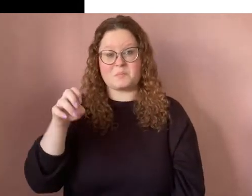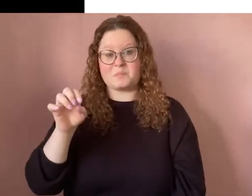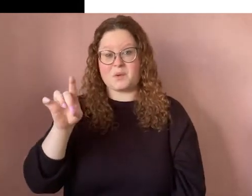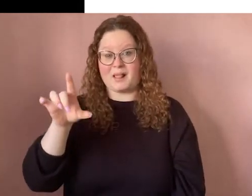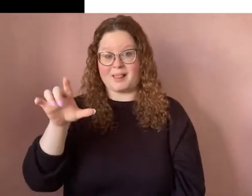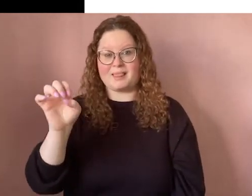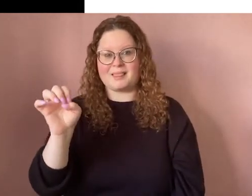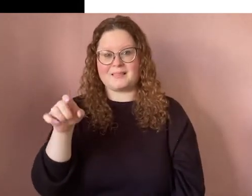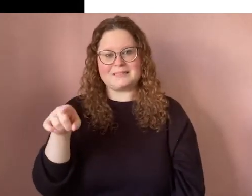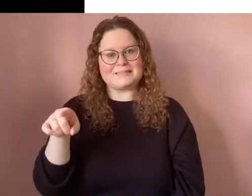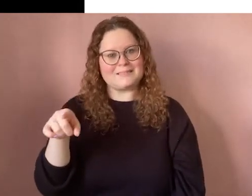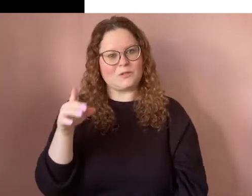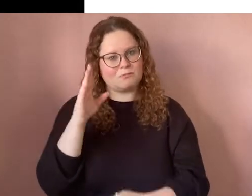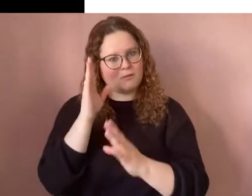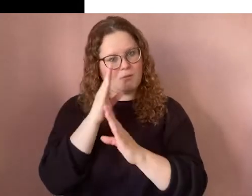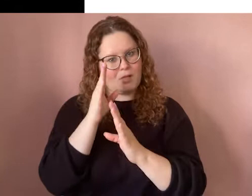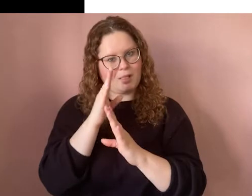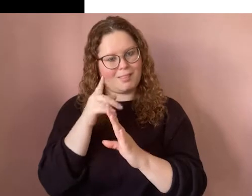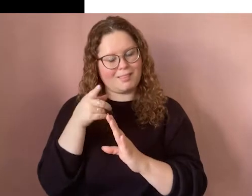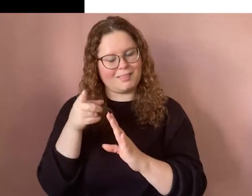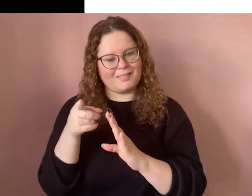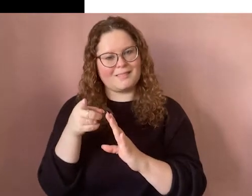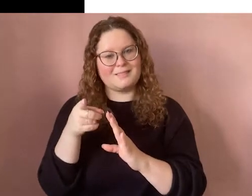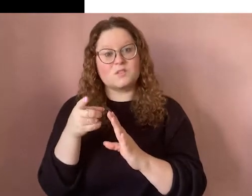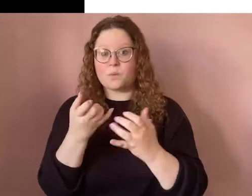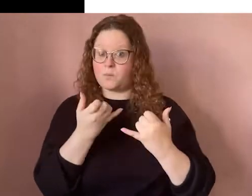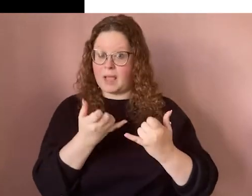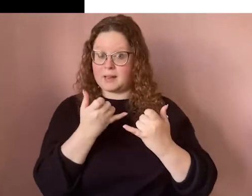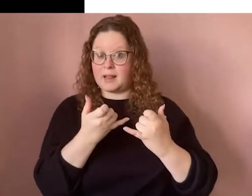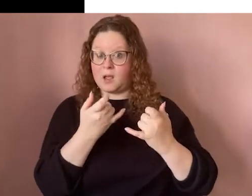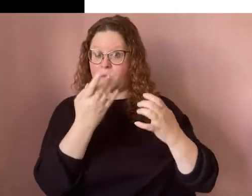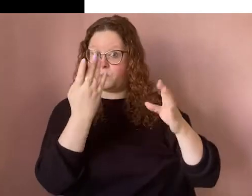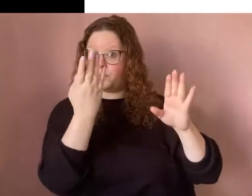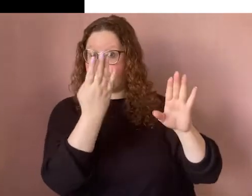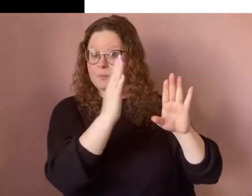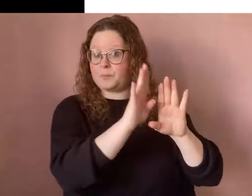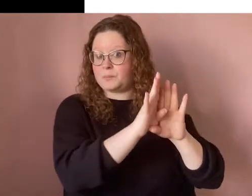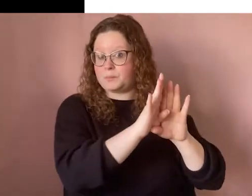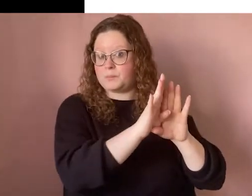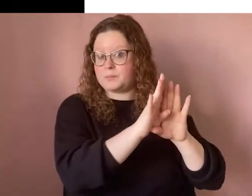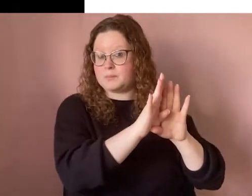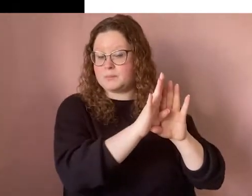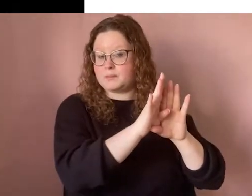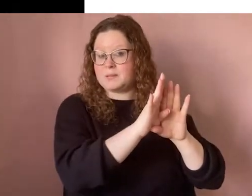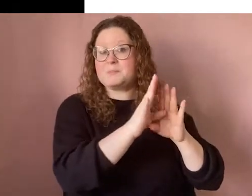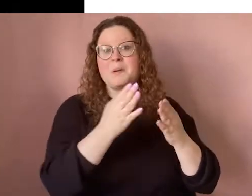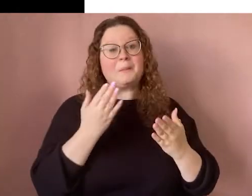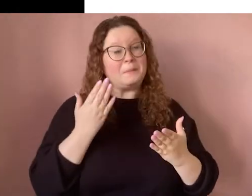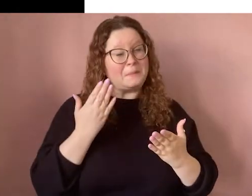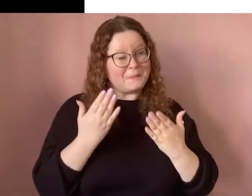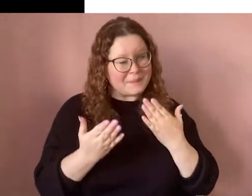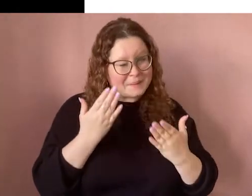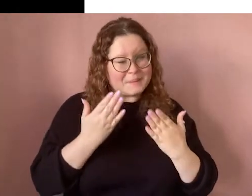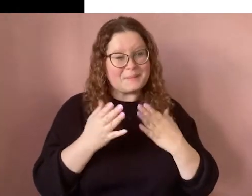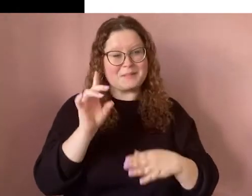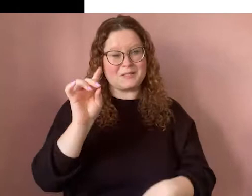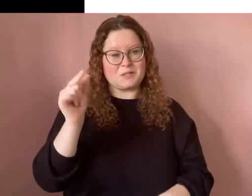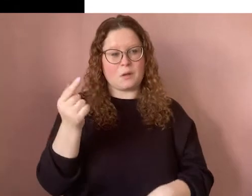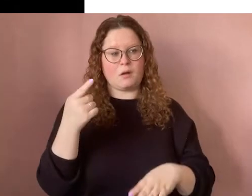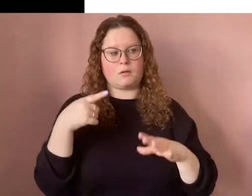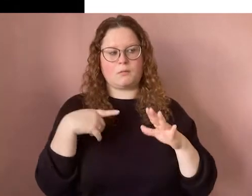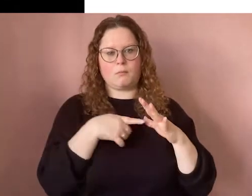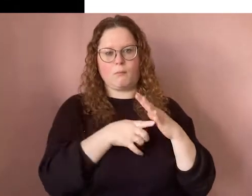nose into trouble all the time. Now, I've got the door closed, but I can't promise we won't have a little creature running around